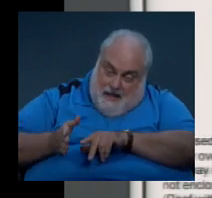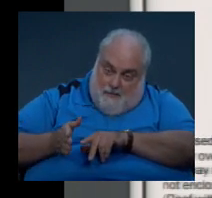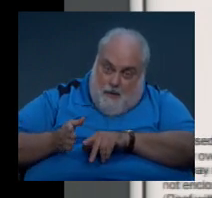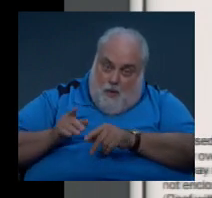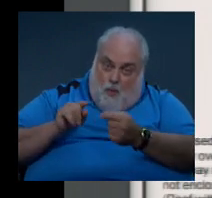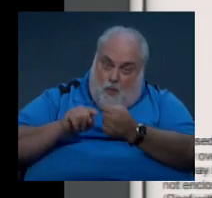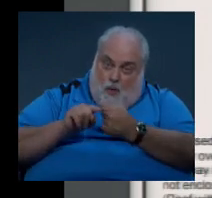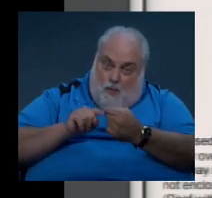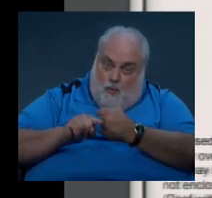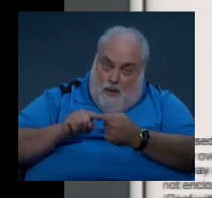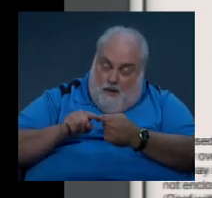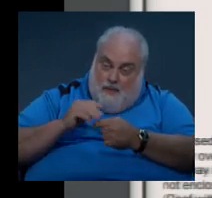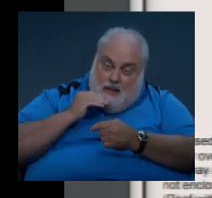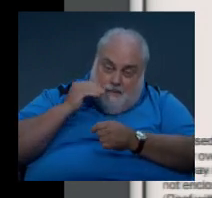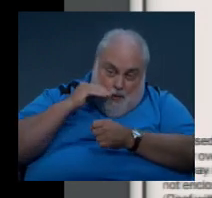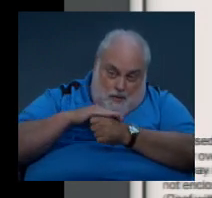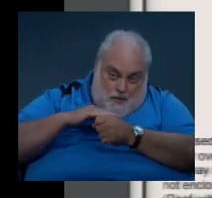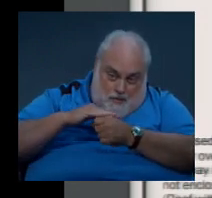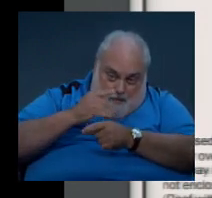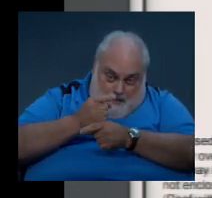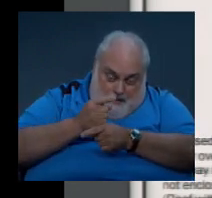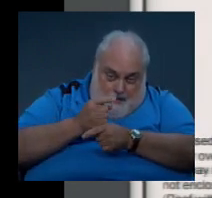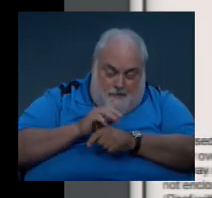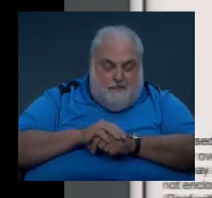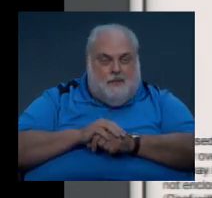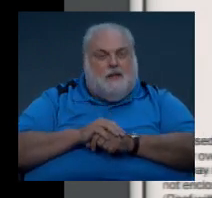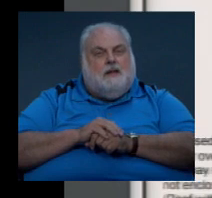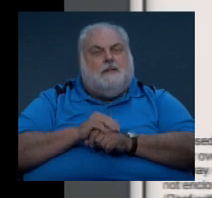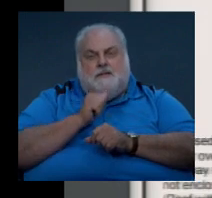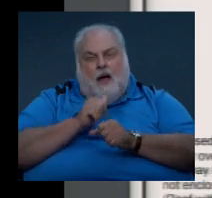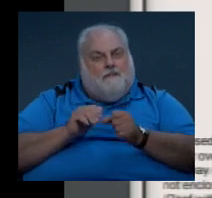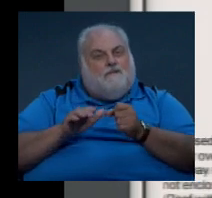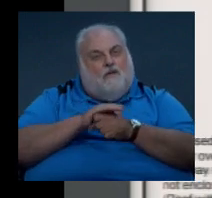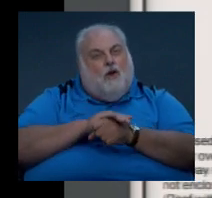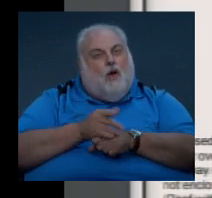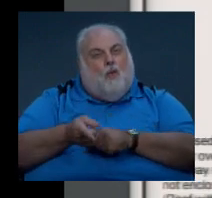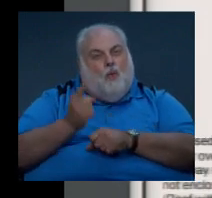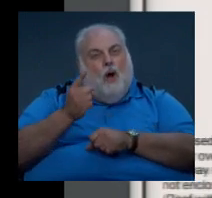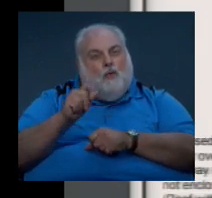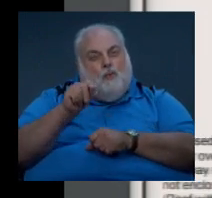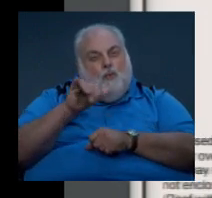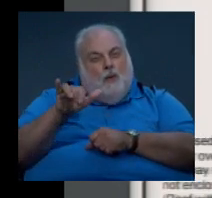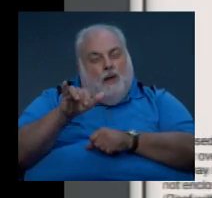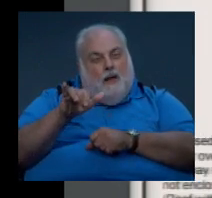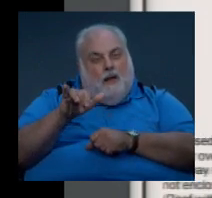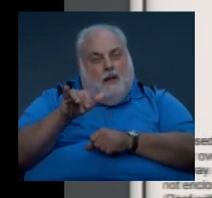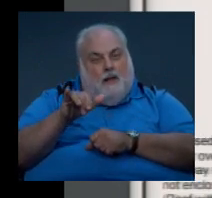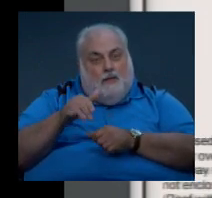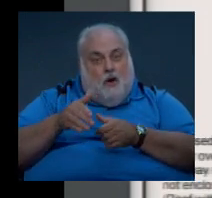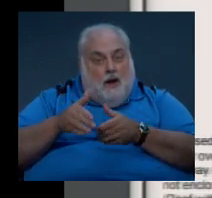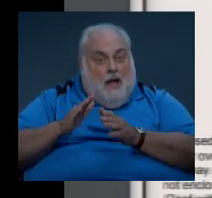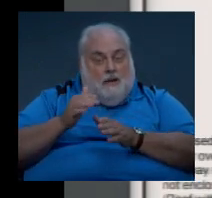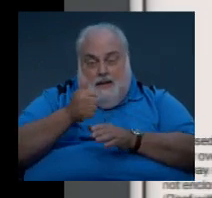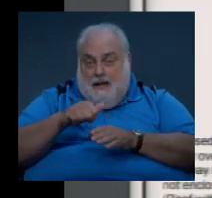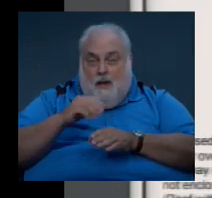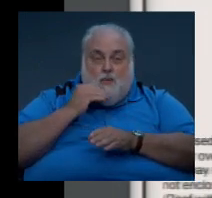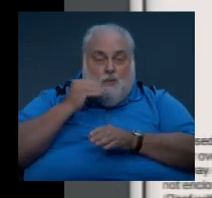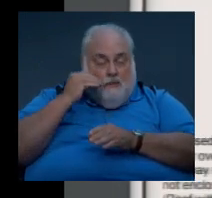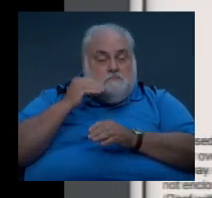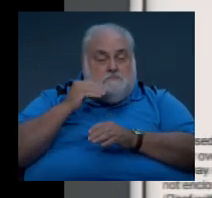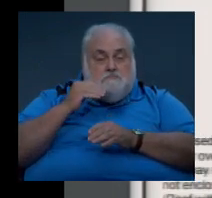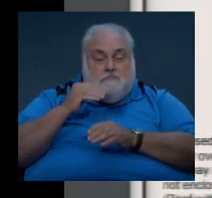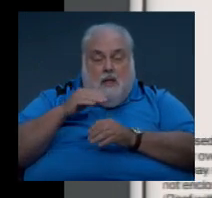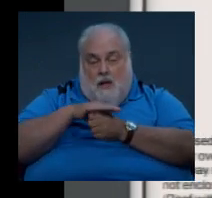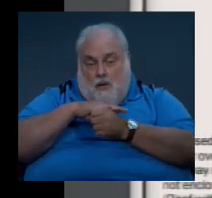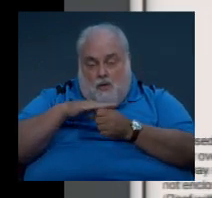this neighborhood? Well, it doesn't quite make it one way. But one street, one they're lane. allowed, any residential zone, you're allowed to